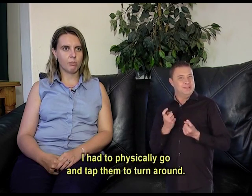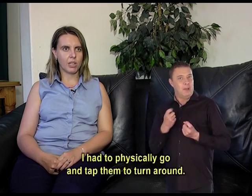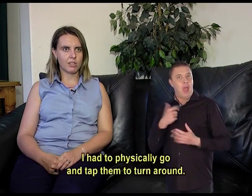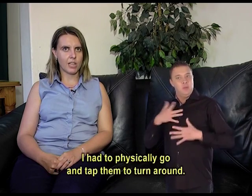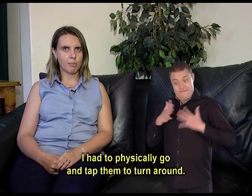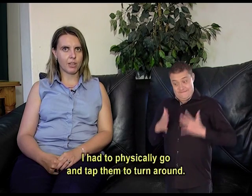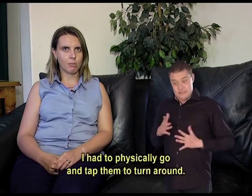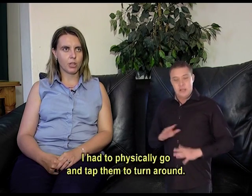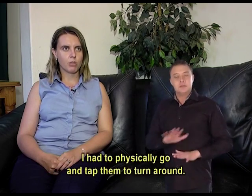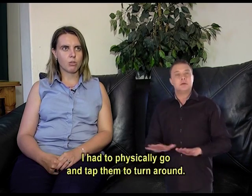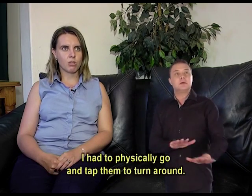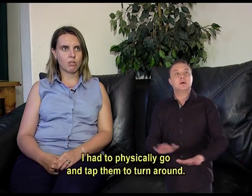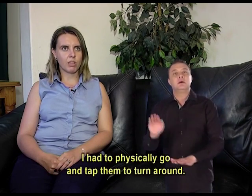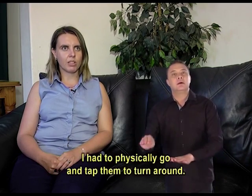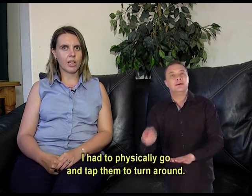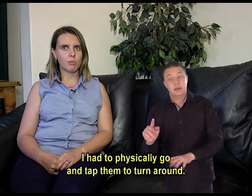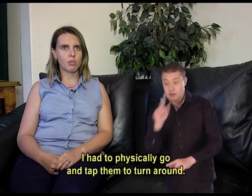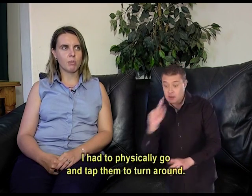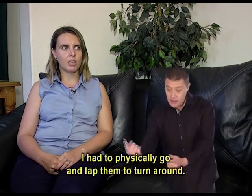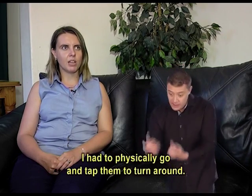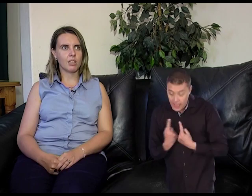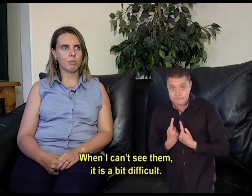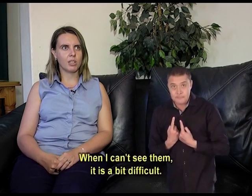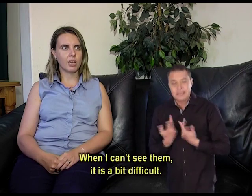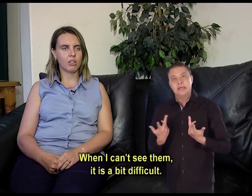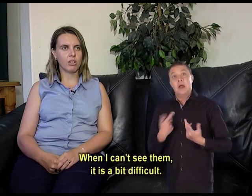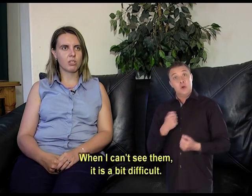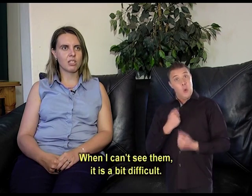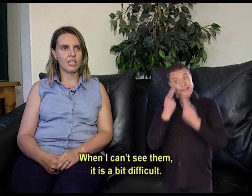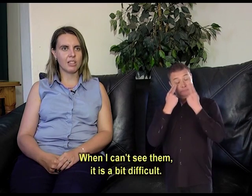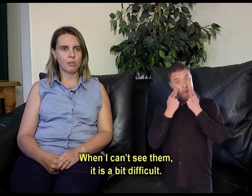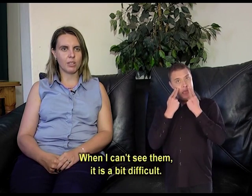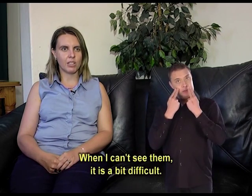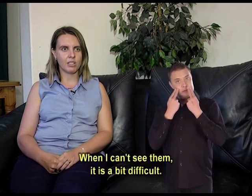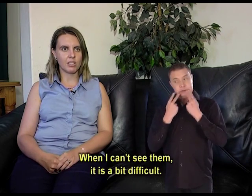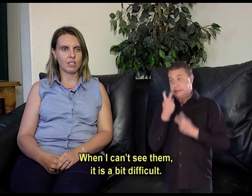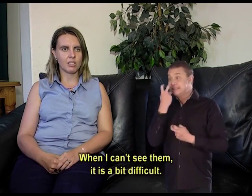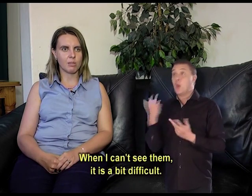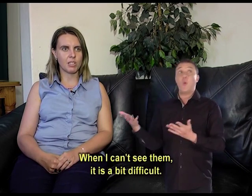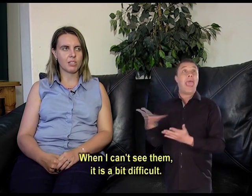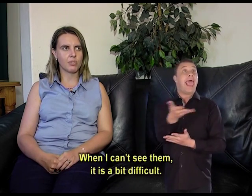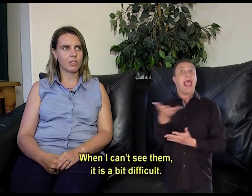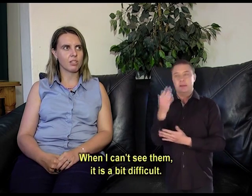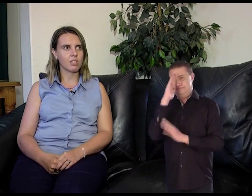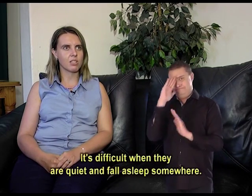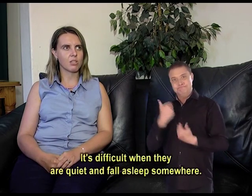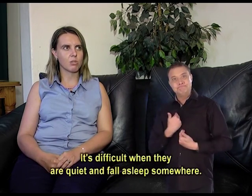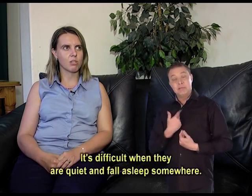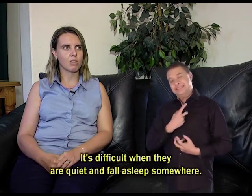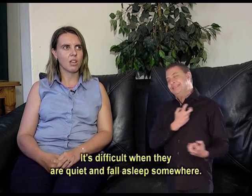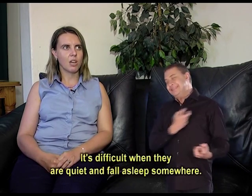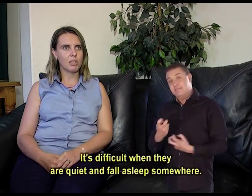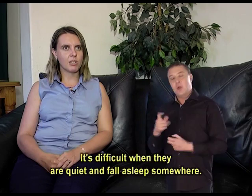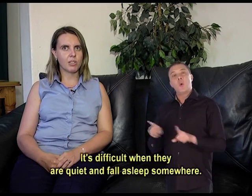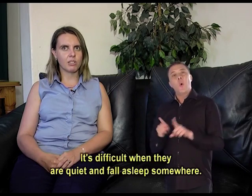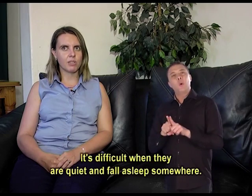to them and tap them to turn around and come to me. And when I can't see them, it's a bit difficult. It's